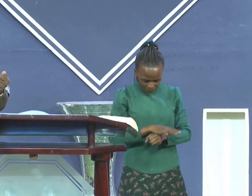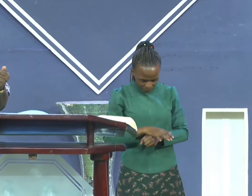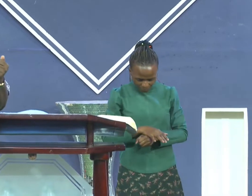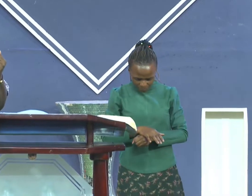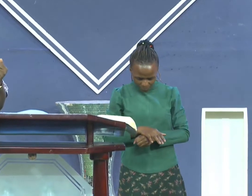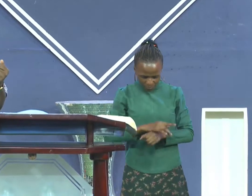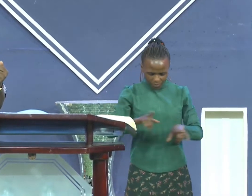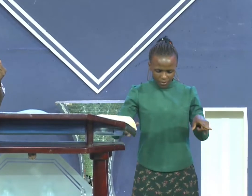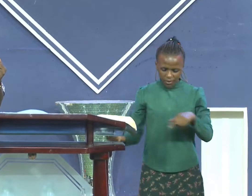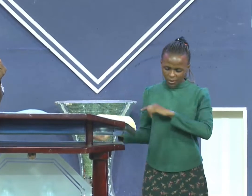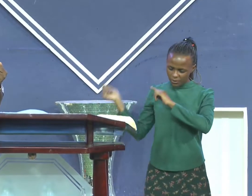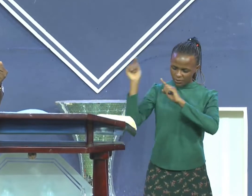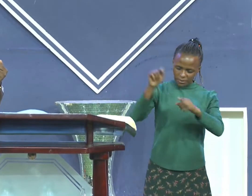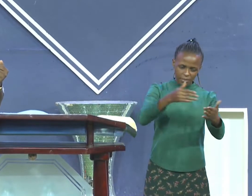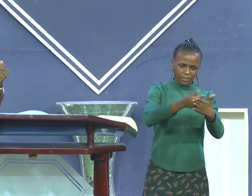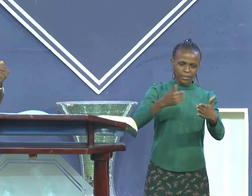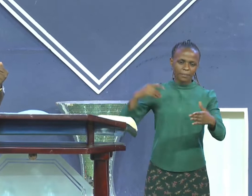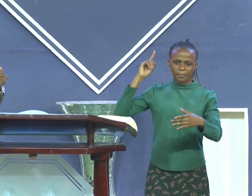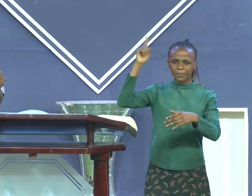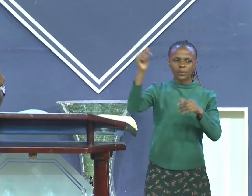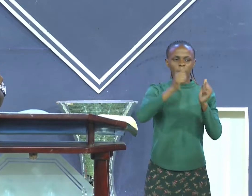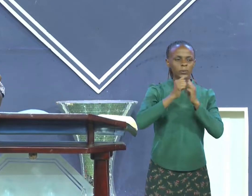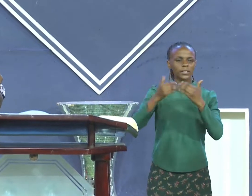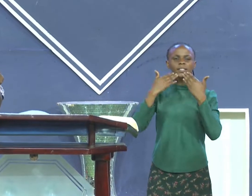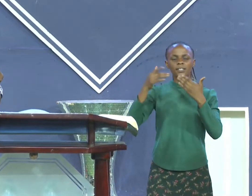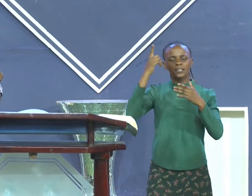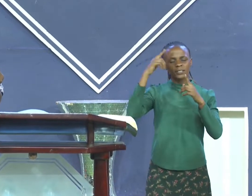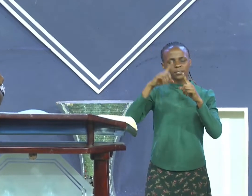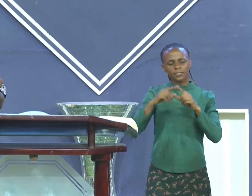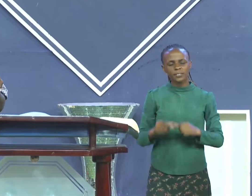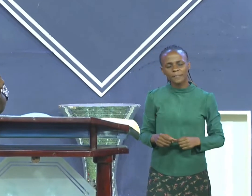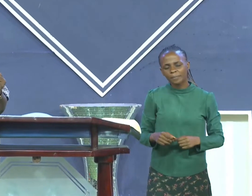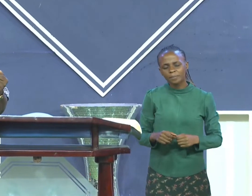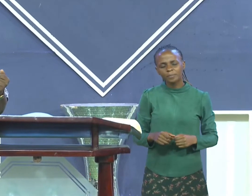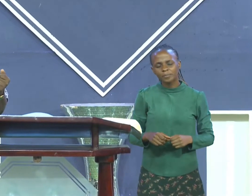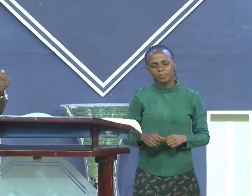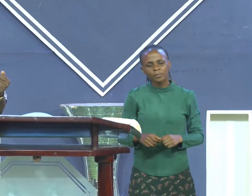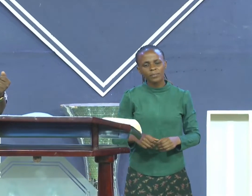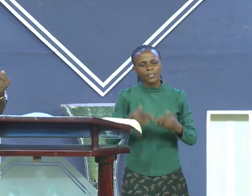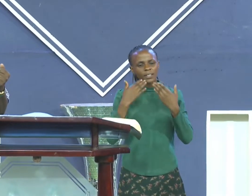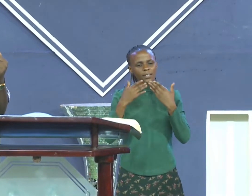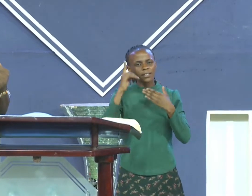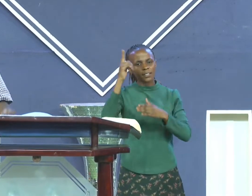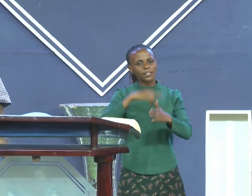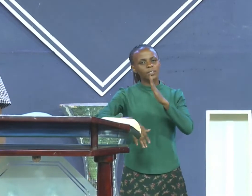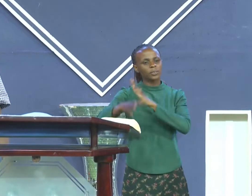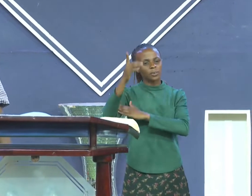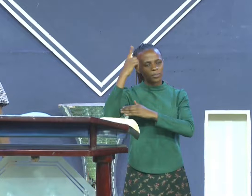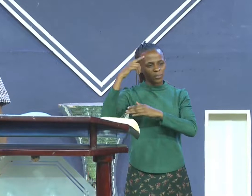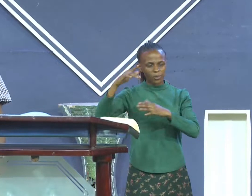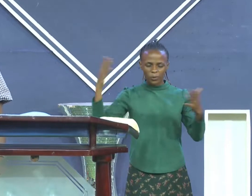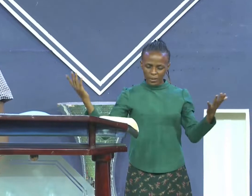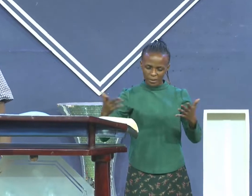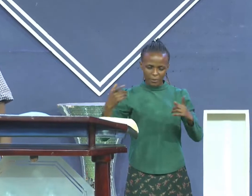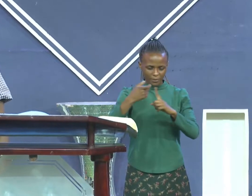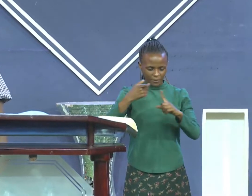God, tujja maso gono kwebaza olw'ekigambo. We come before you with thanksgiving for the word. Webale mukama olw'eyo gye tuva. Thank